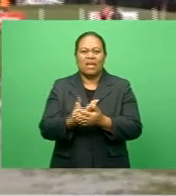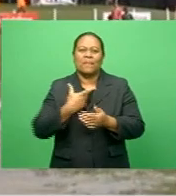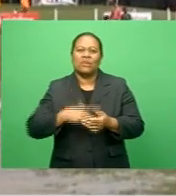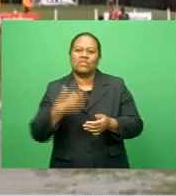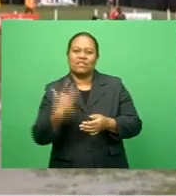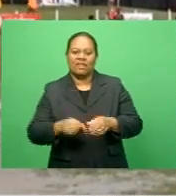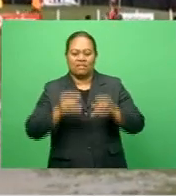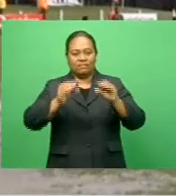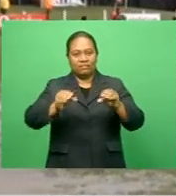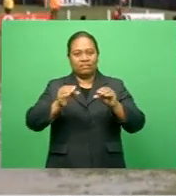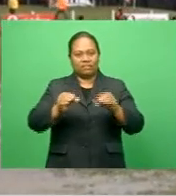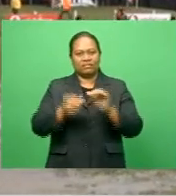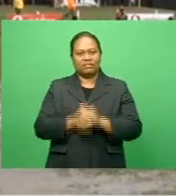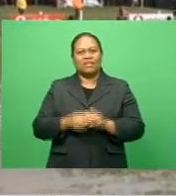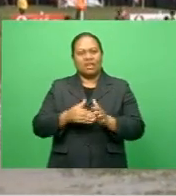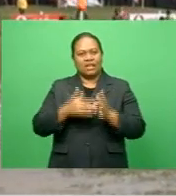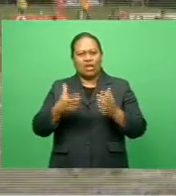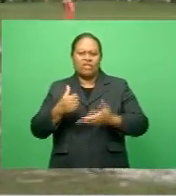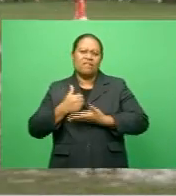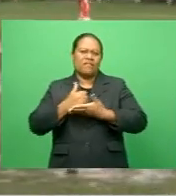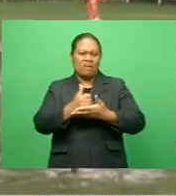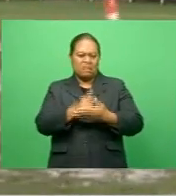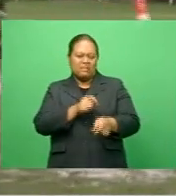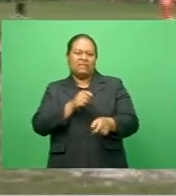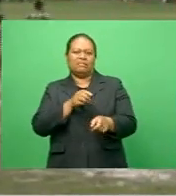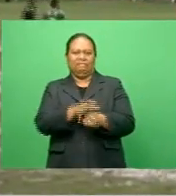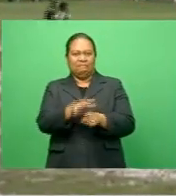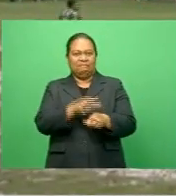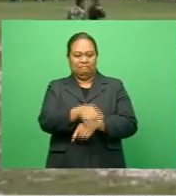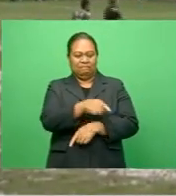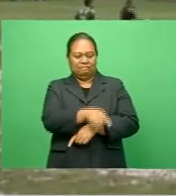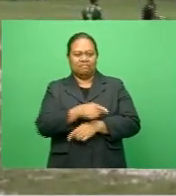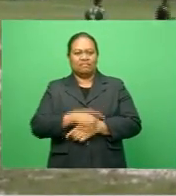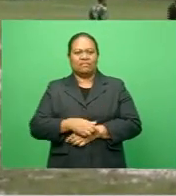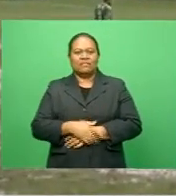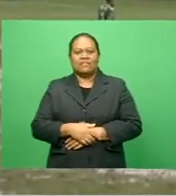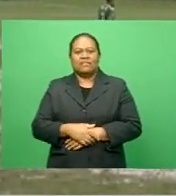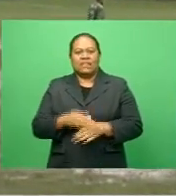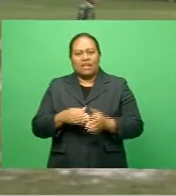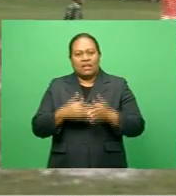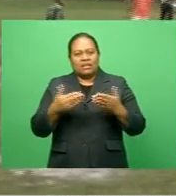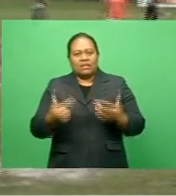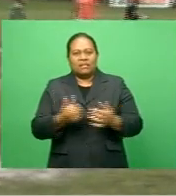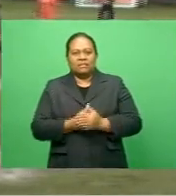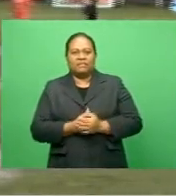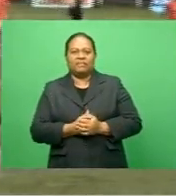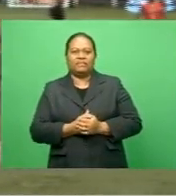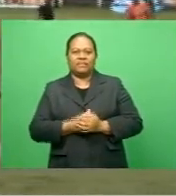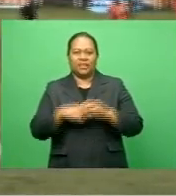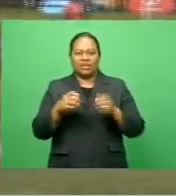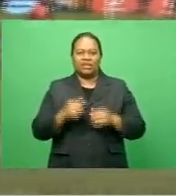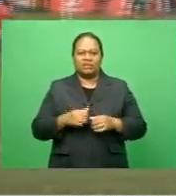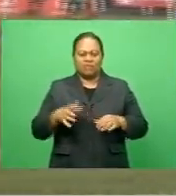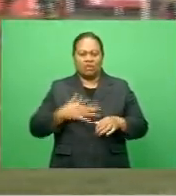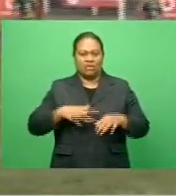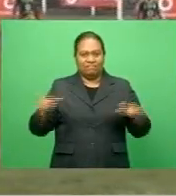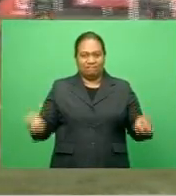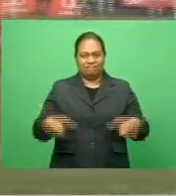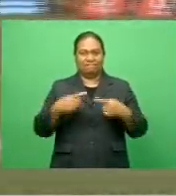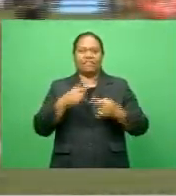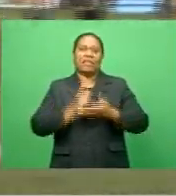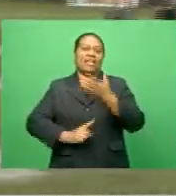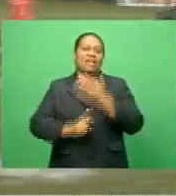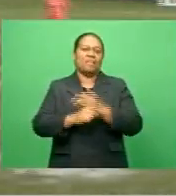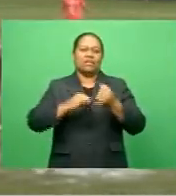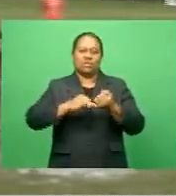Swami heavily scrutinized by fans in Fiji and abroad. Now with a 1-0 advantage in the deferred semi-final clash,